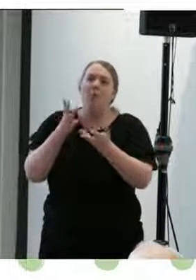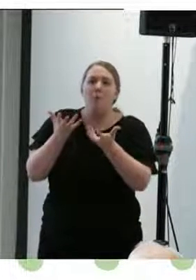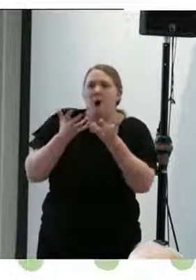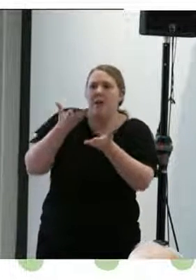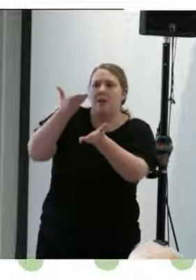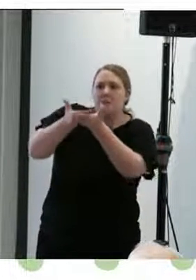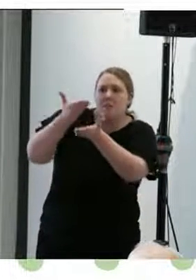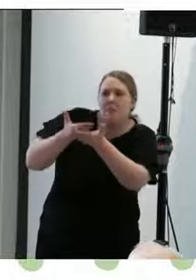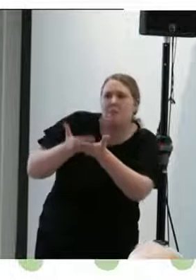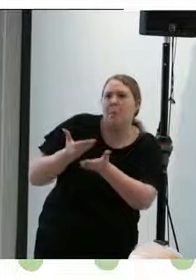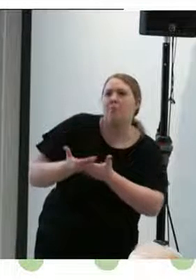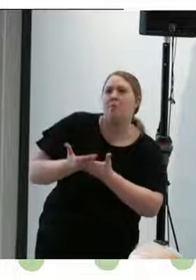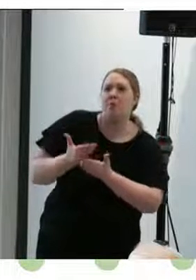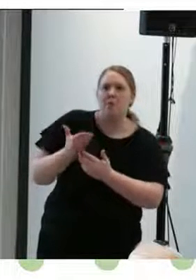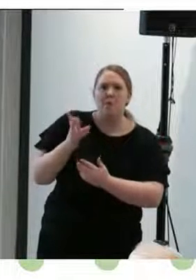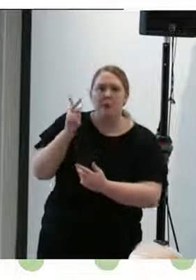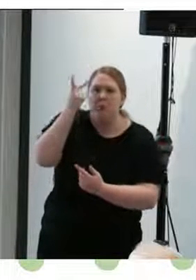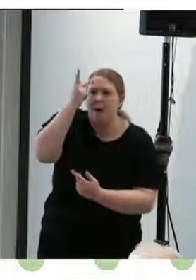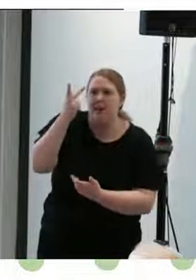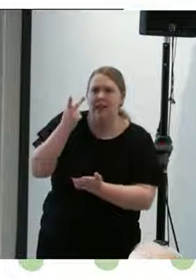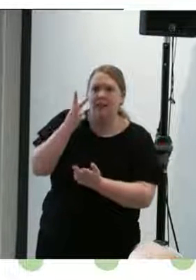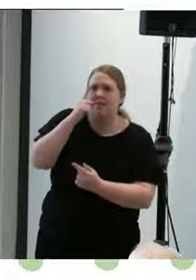that democracy was this illusion.